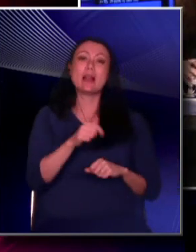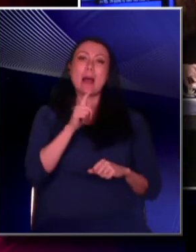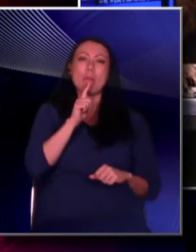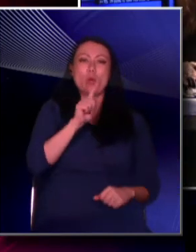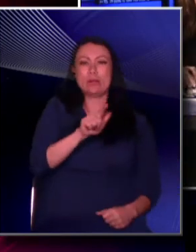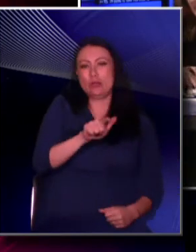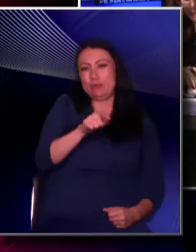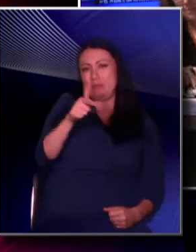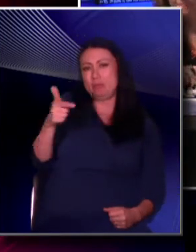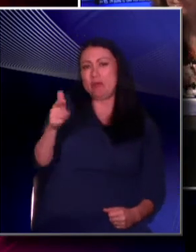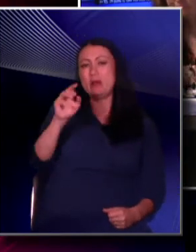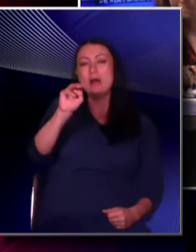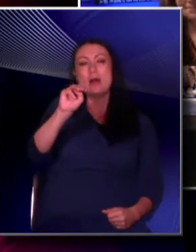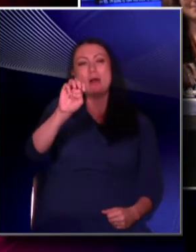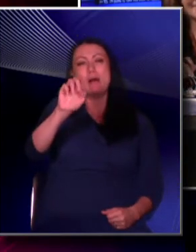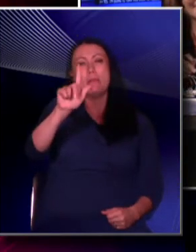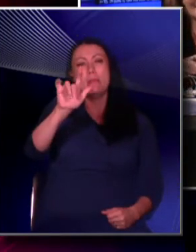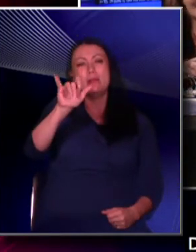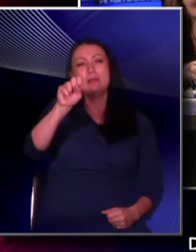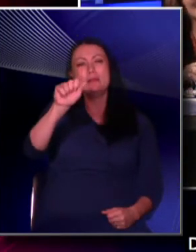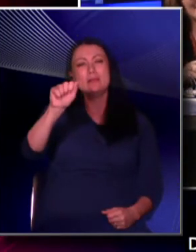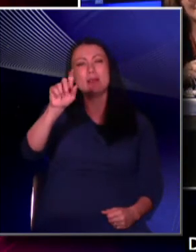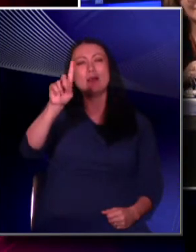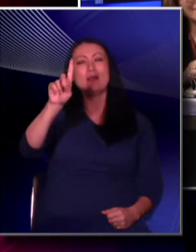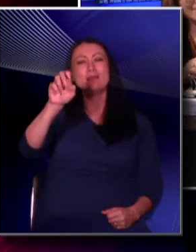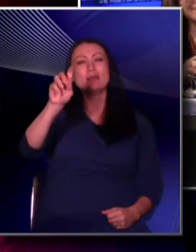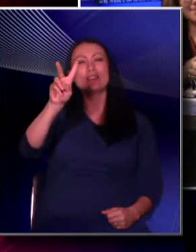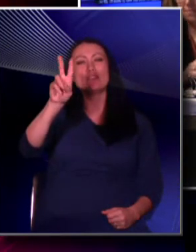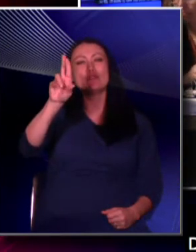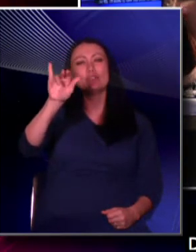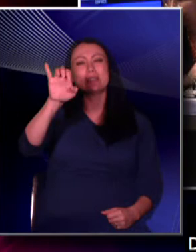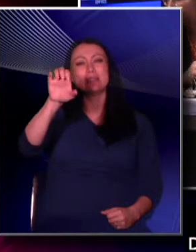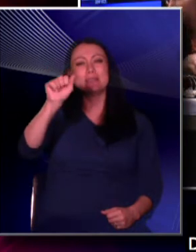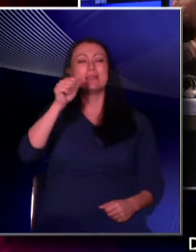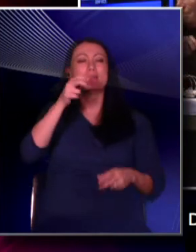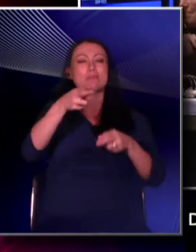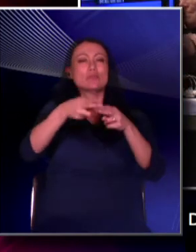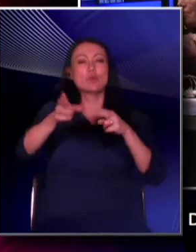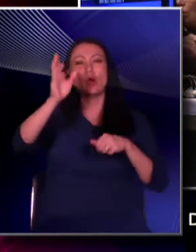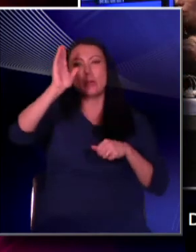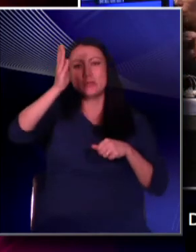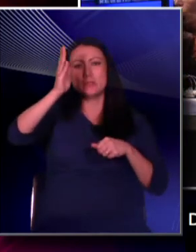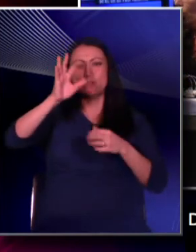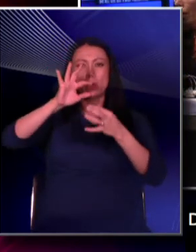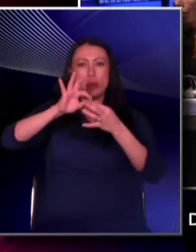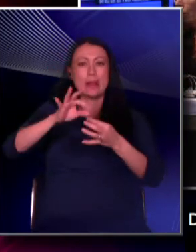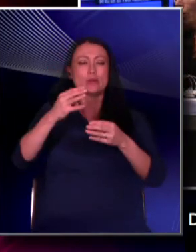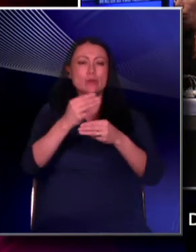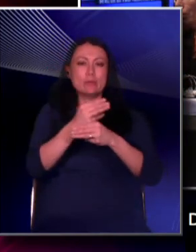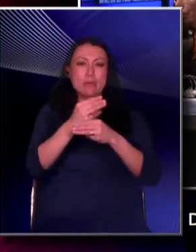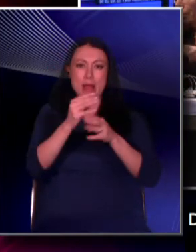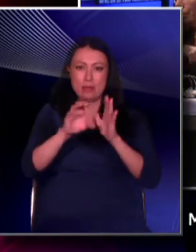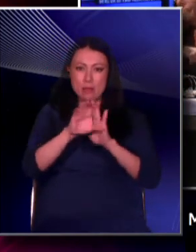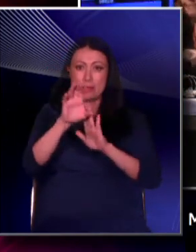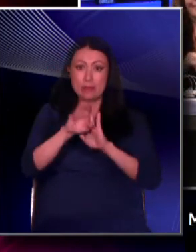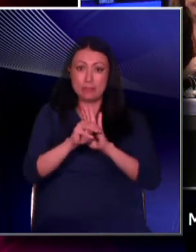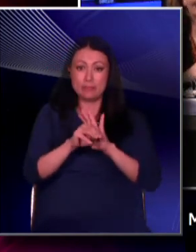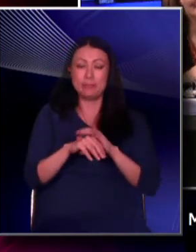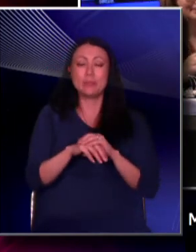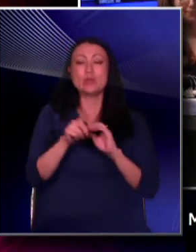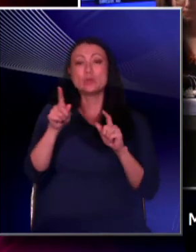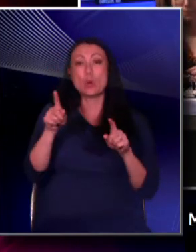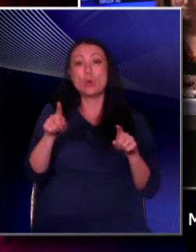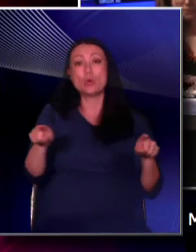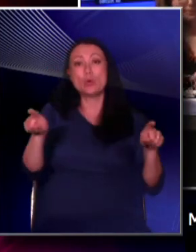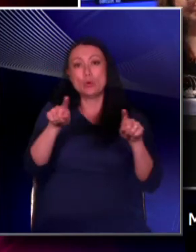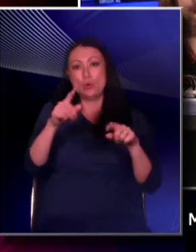Melissa DeVries. She will give just a brief presentation on the math curriculum, and so that you